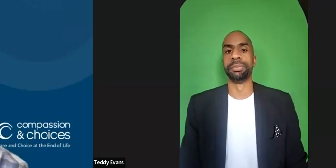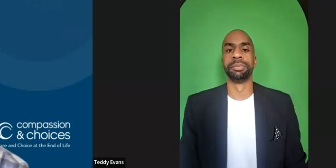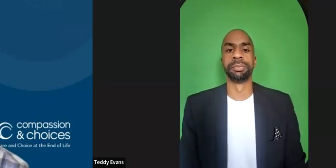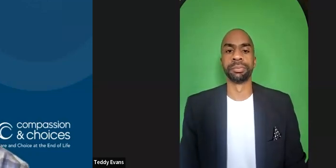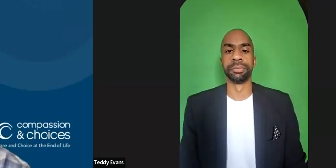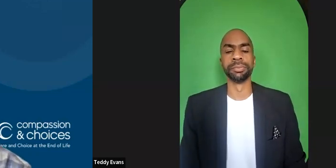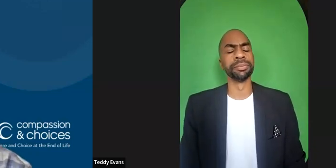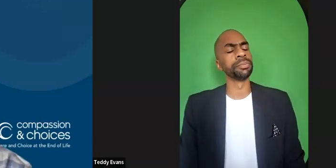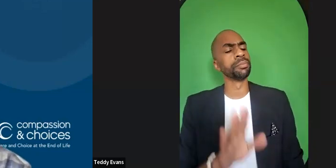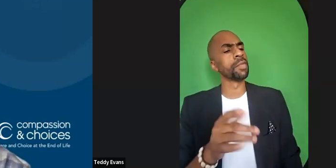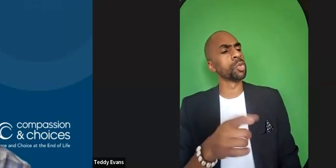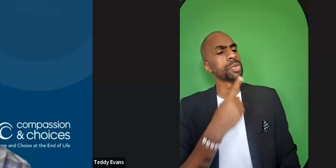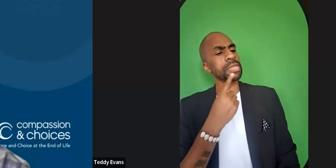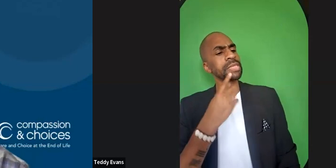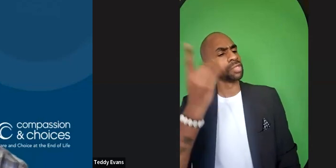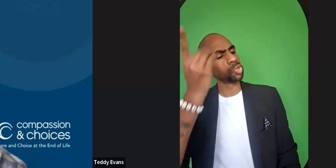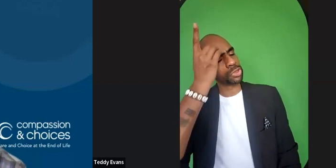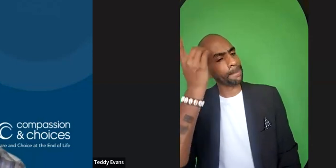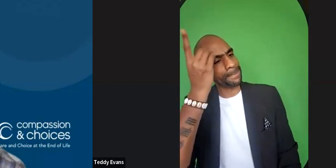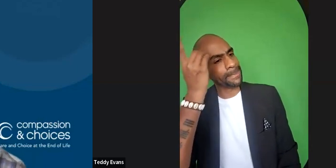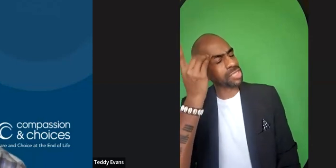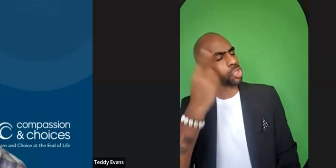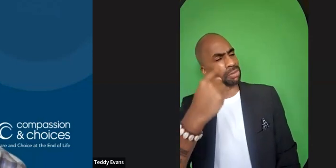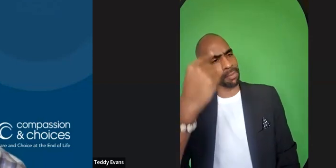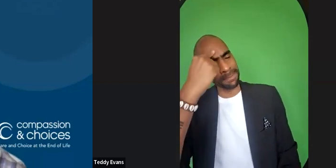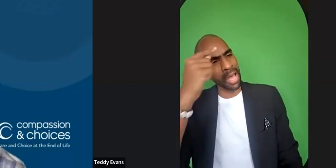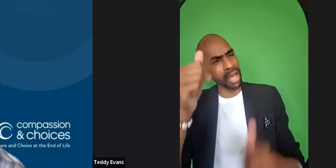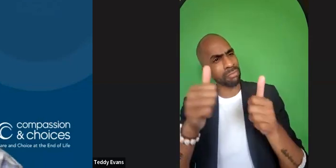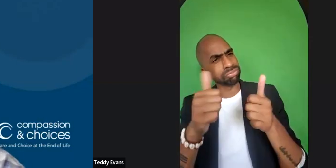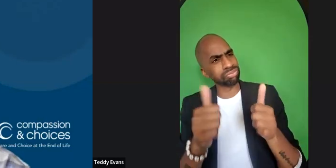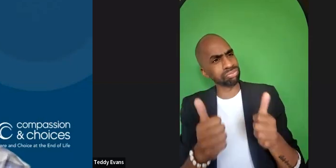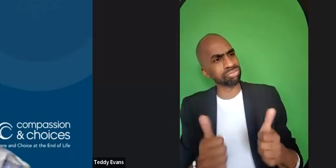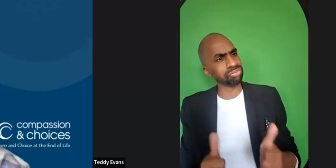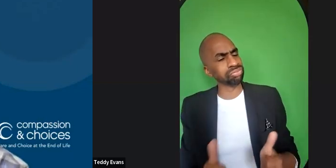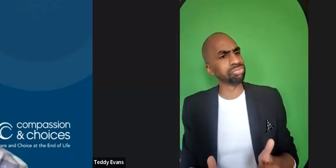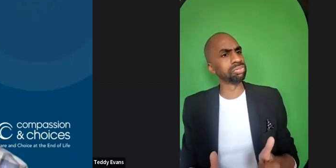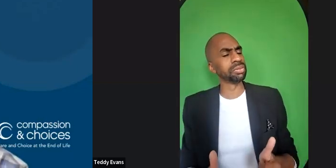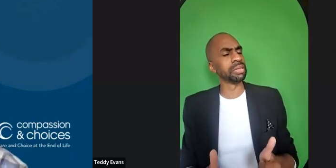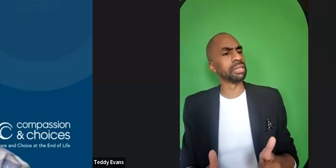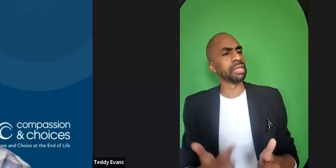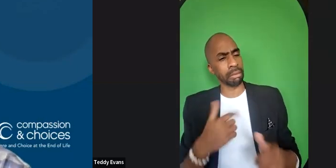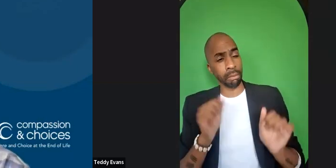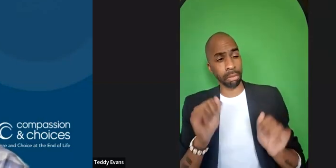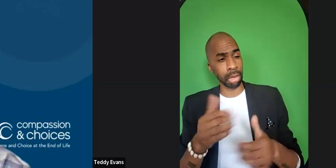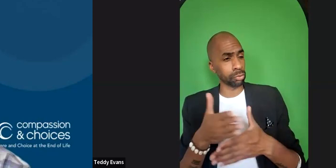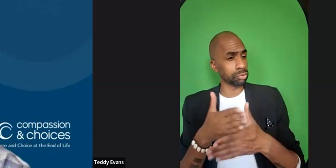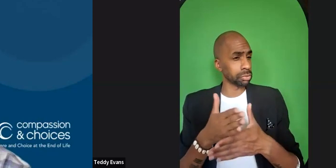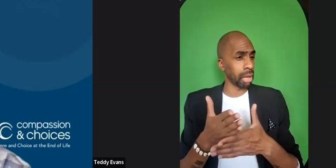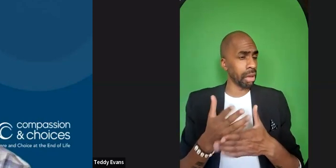dementia and cognitive impairment, which raises a lot of difficult issues. Share some of the dilemmas